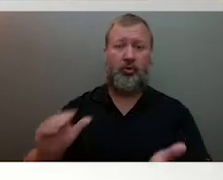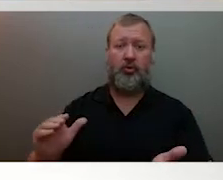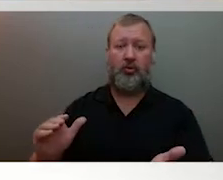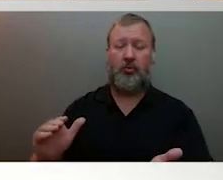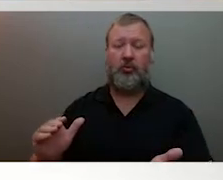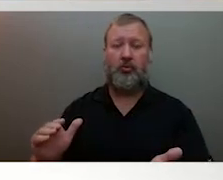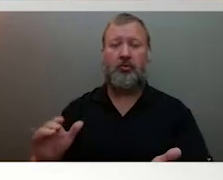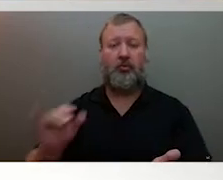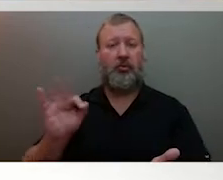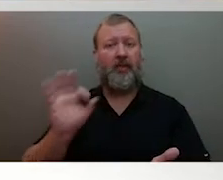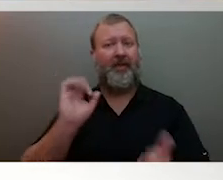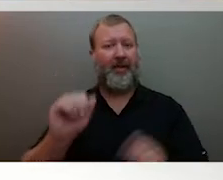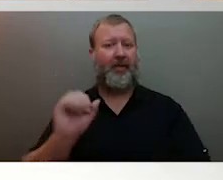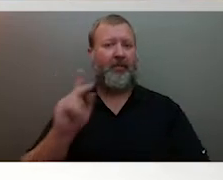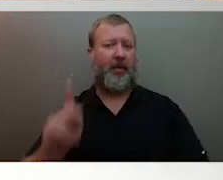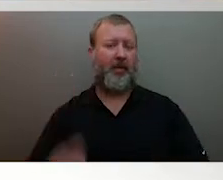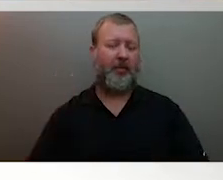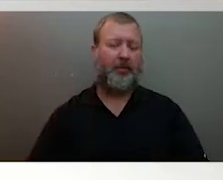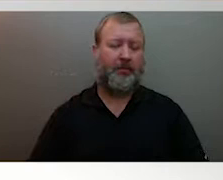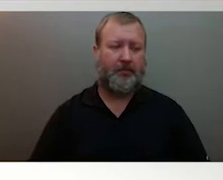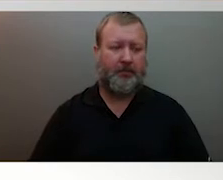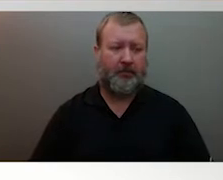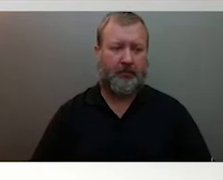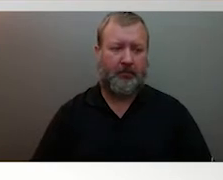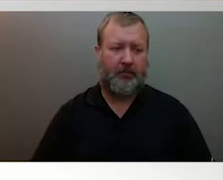is at a place to return to the brick and mortar.